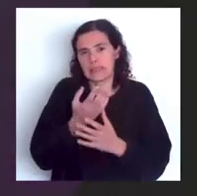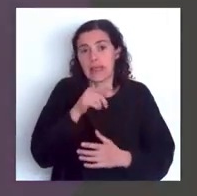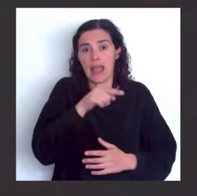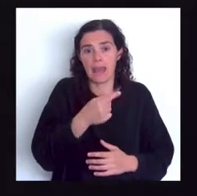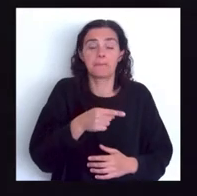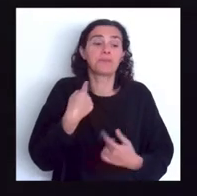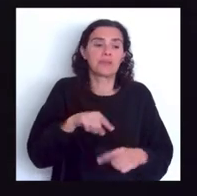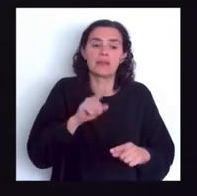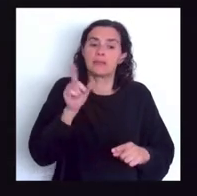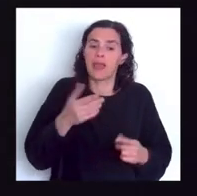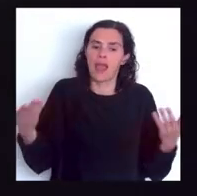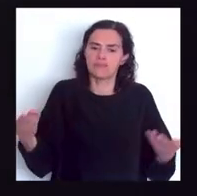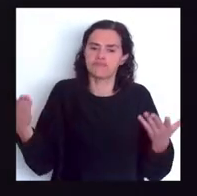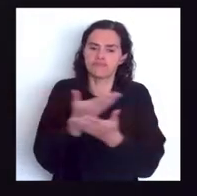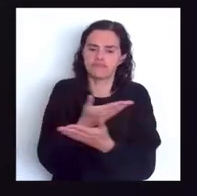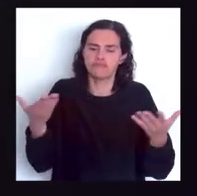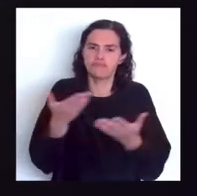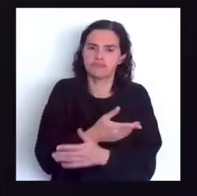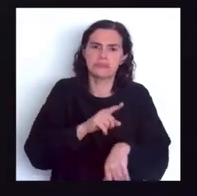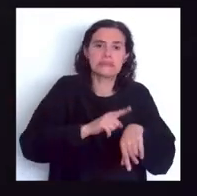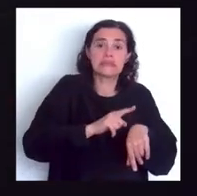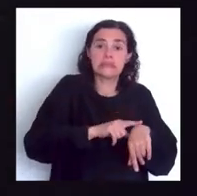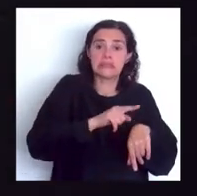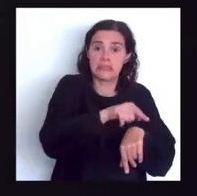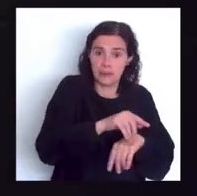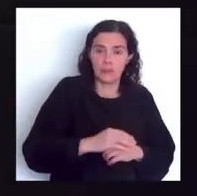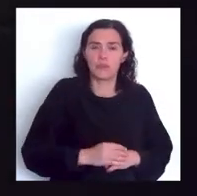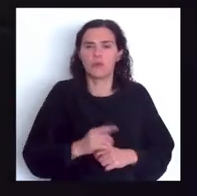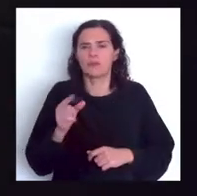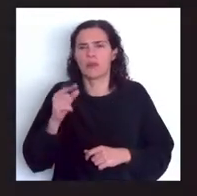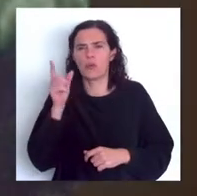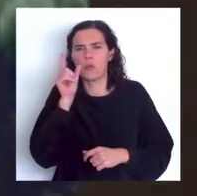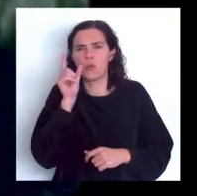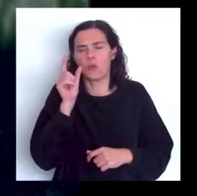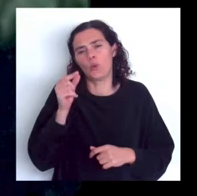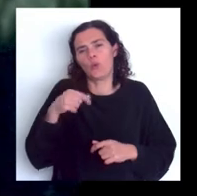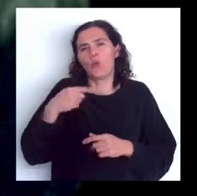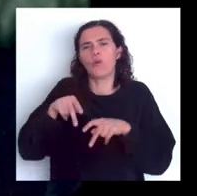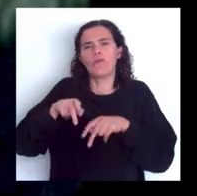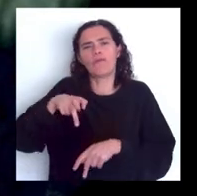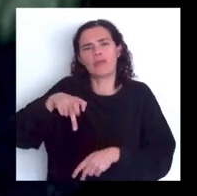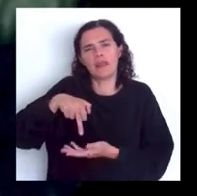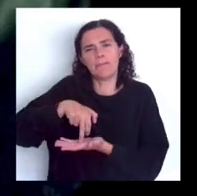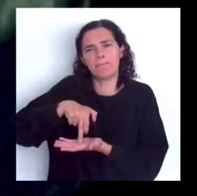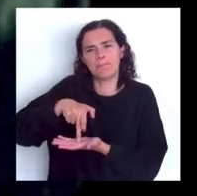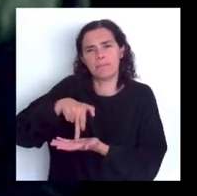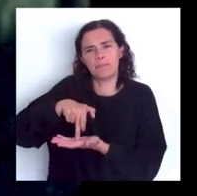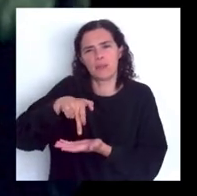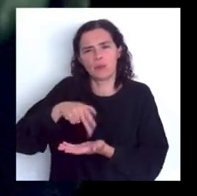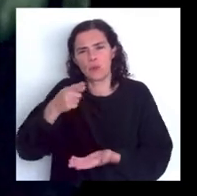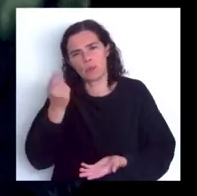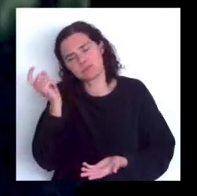sleep. You also have this relationship to time with the sleeping